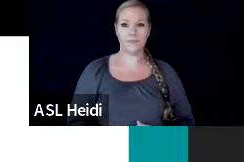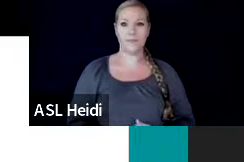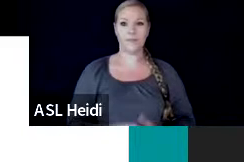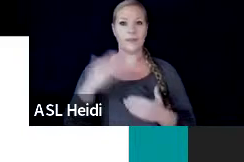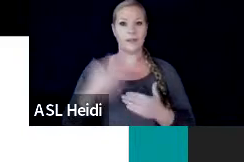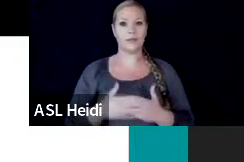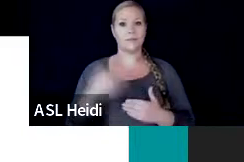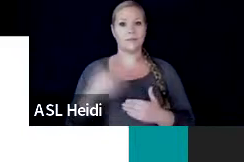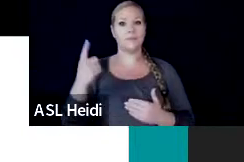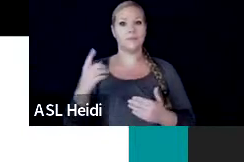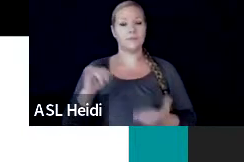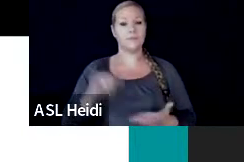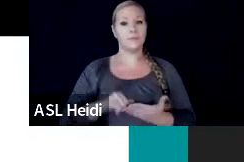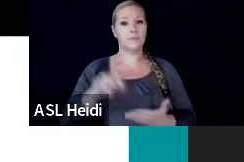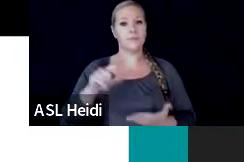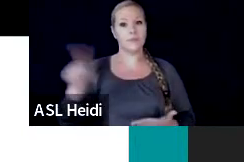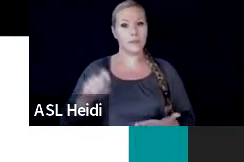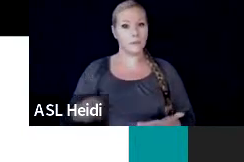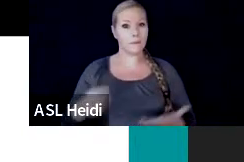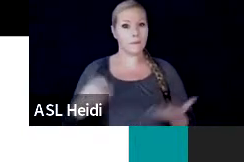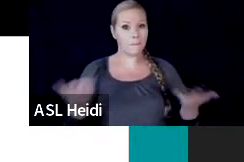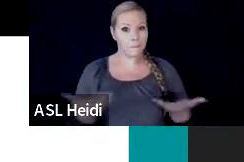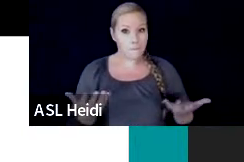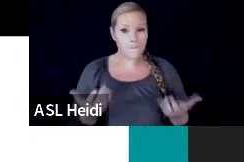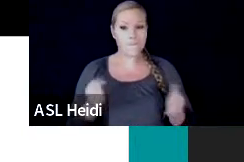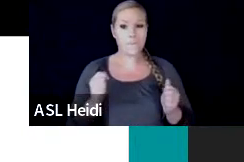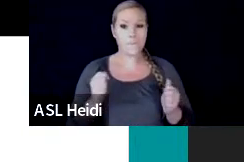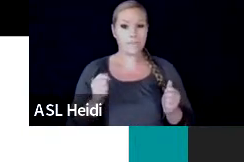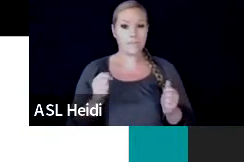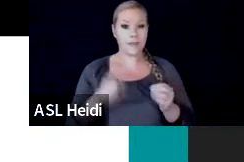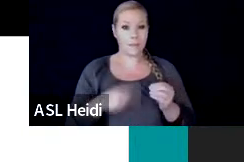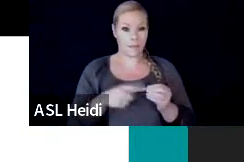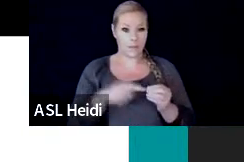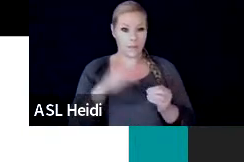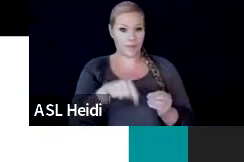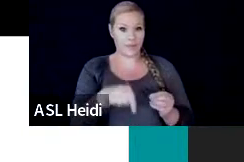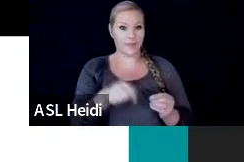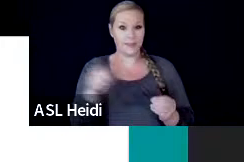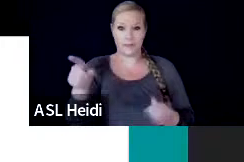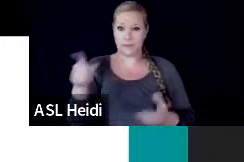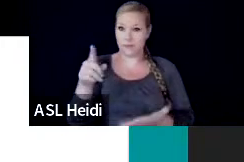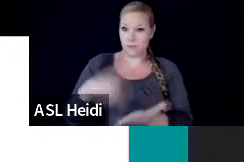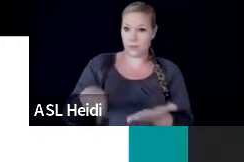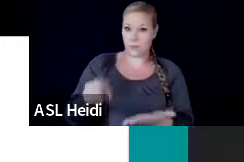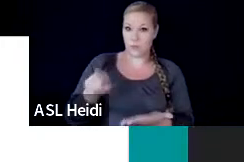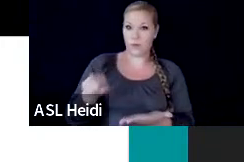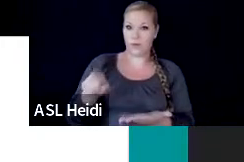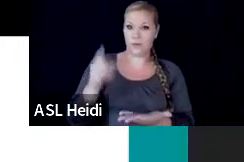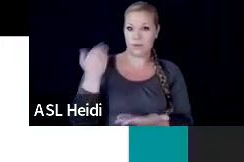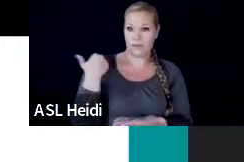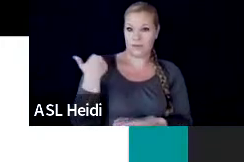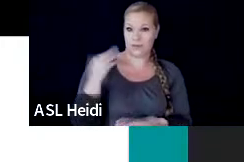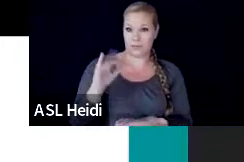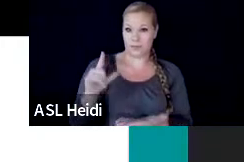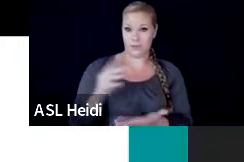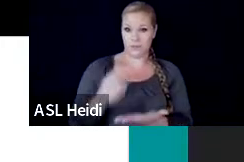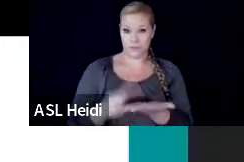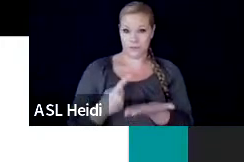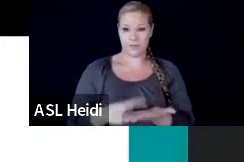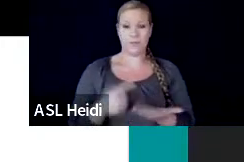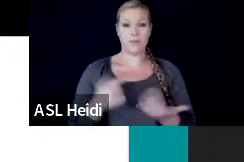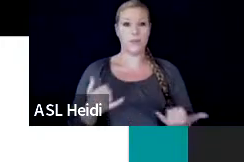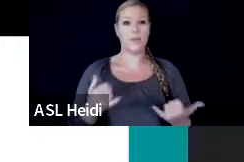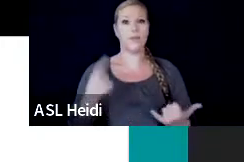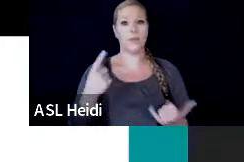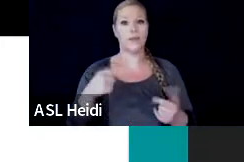gets into to Bill, what you were looking at, but we are looking at this on a